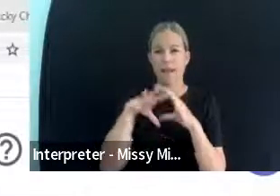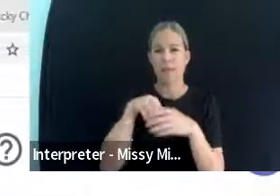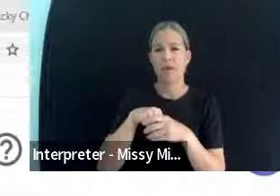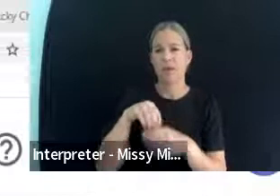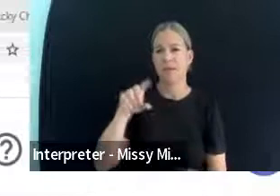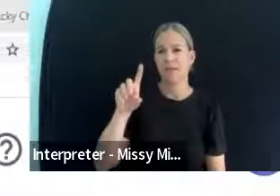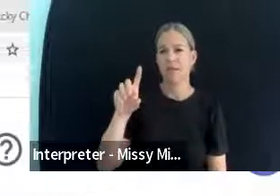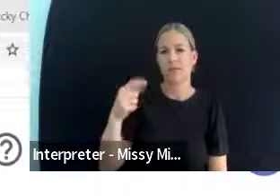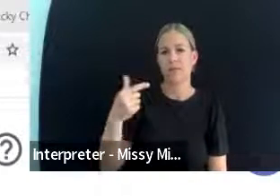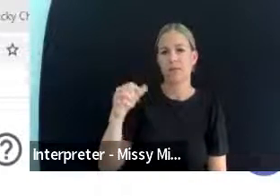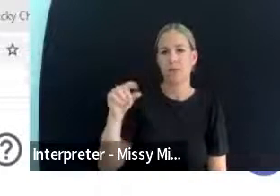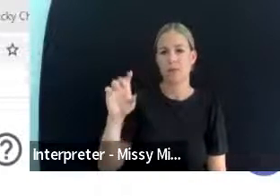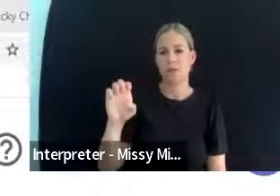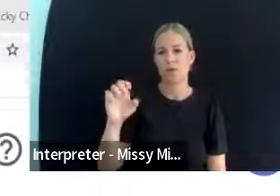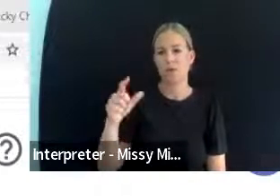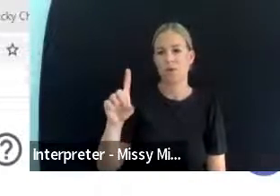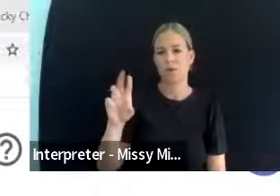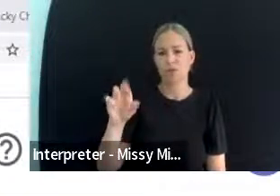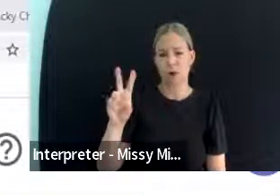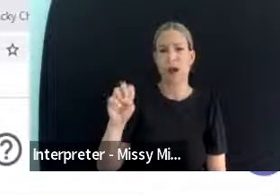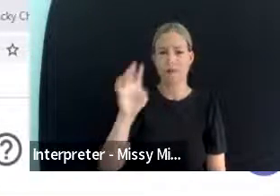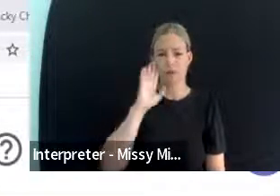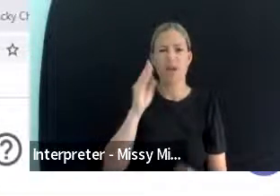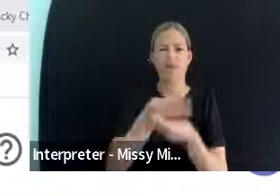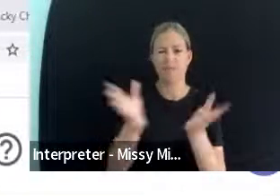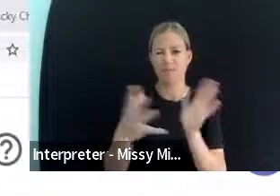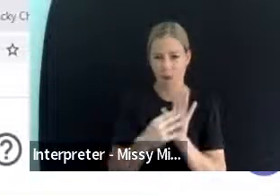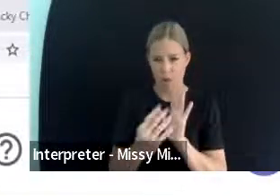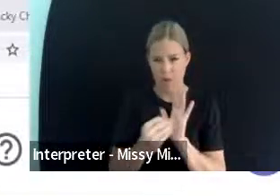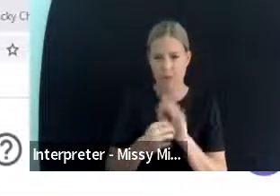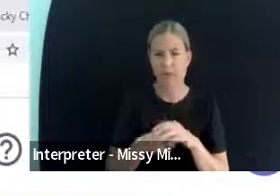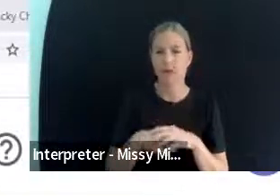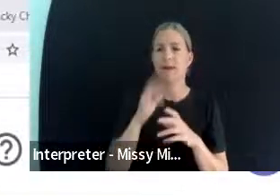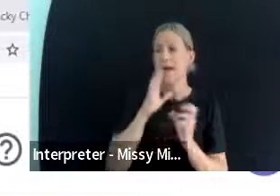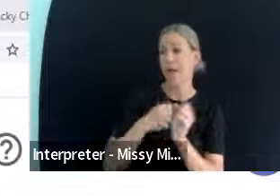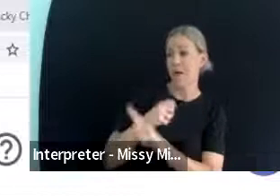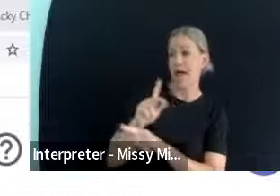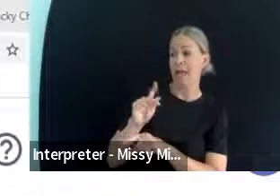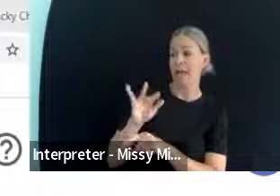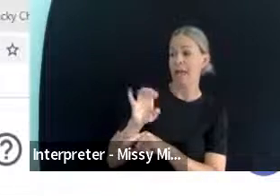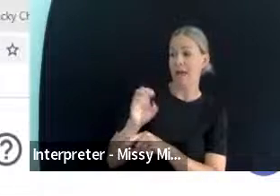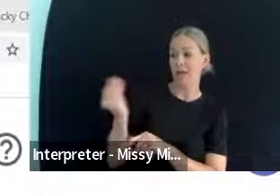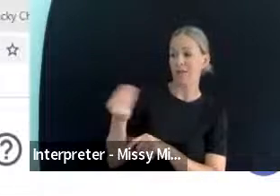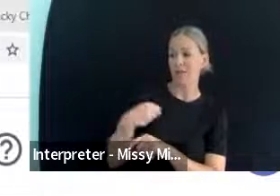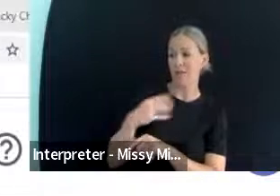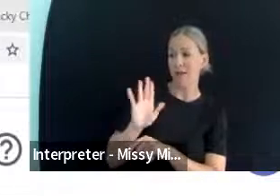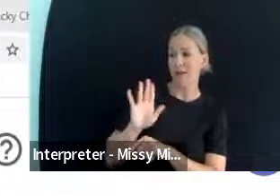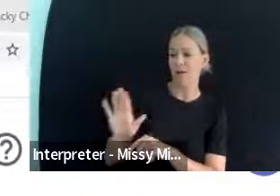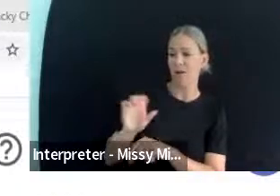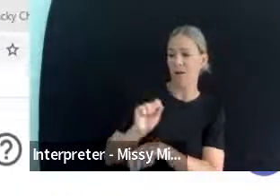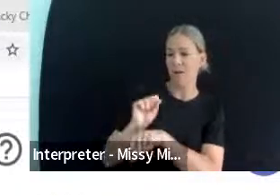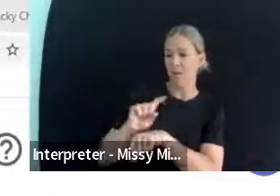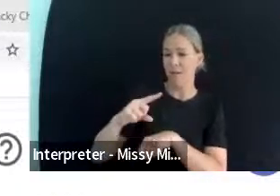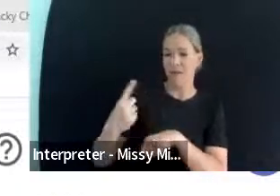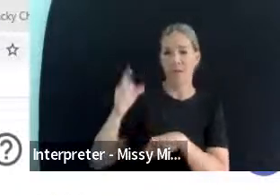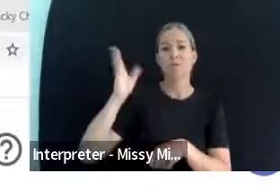So not to worry, you will have copies of them. And I'm going to ask Katie to send me her Employment First presentation, and I will also upload that to the